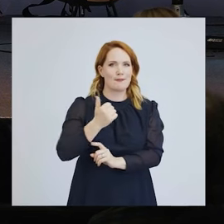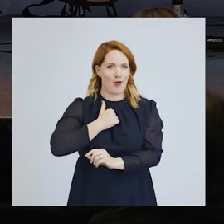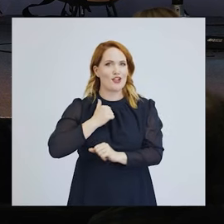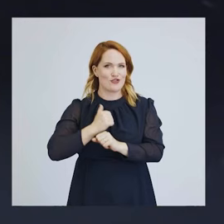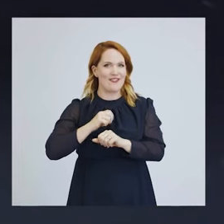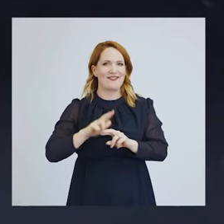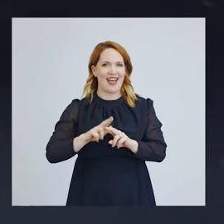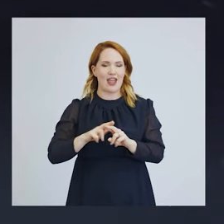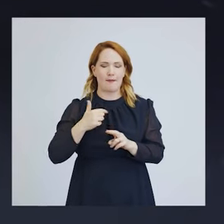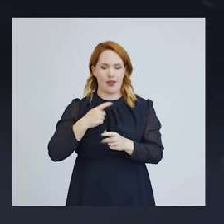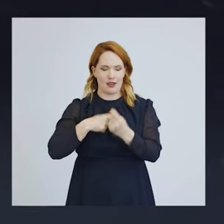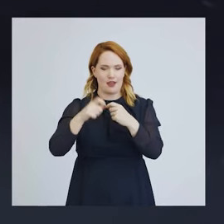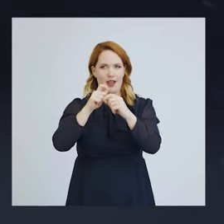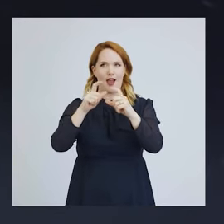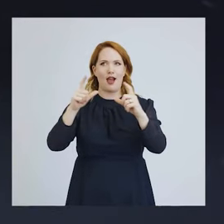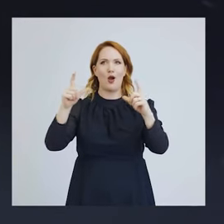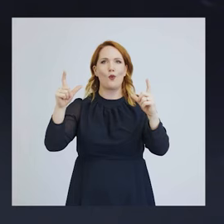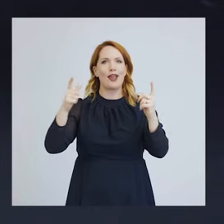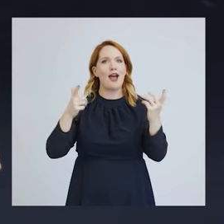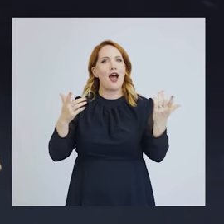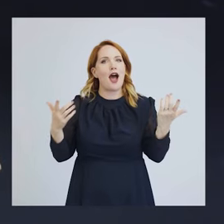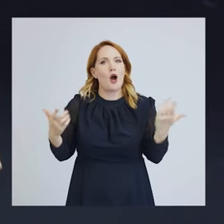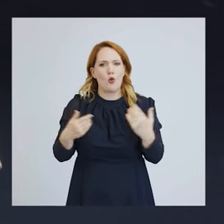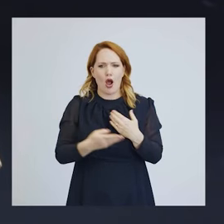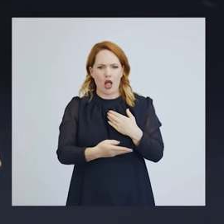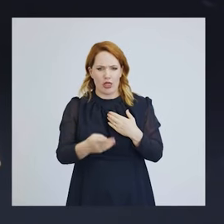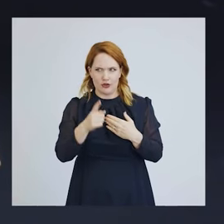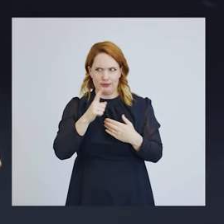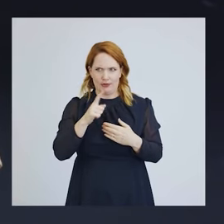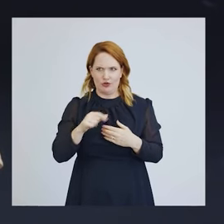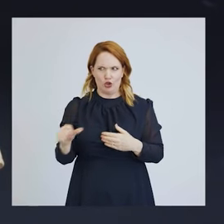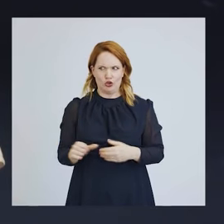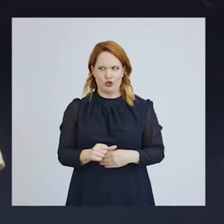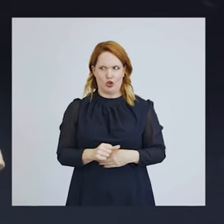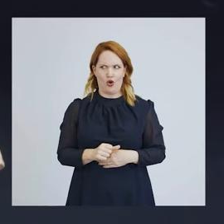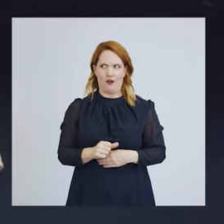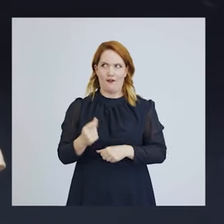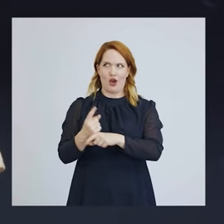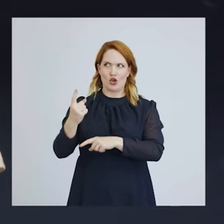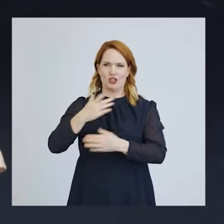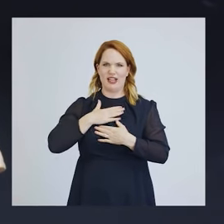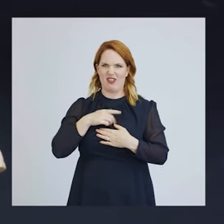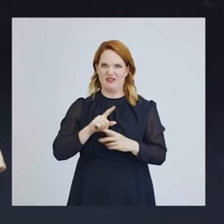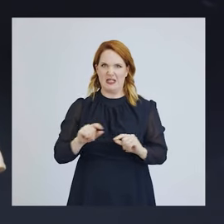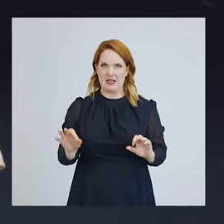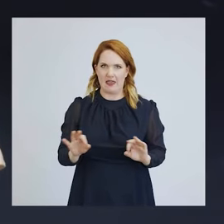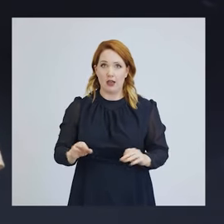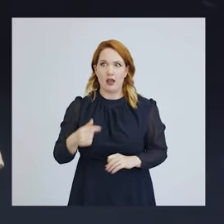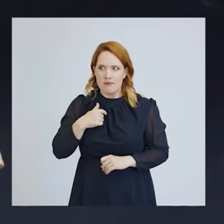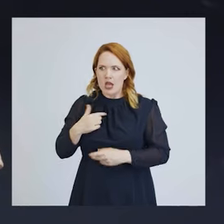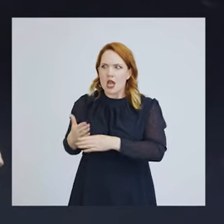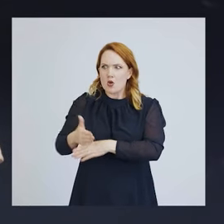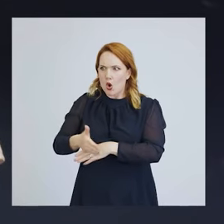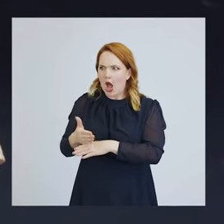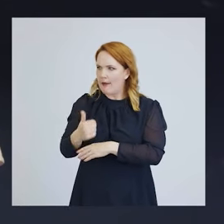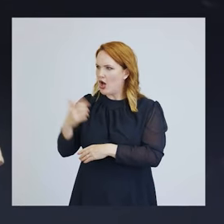did through Granddad. And my eyes were completely opened because I was like, these are the people that don't deserve God's love. You know, they haven't done